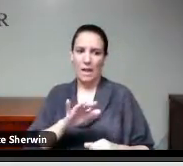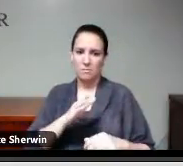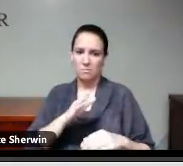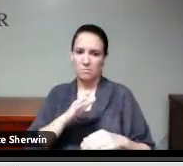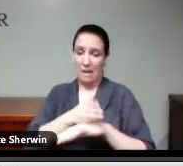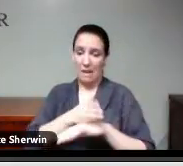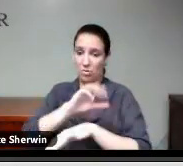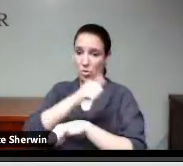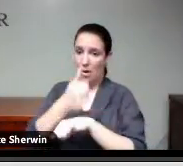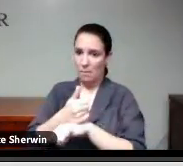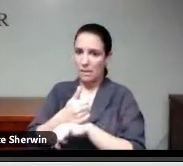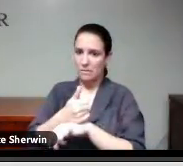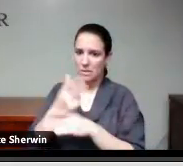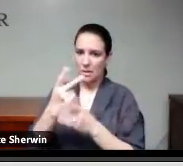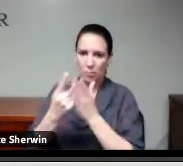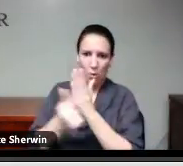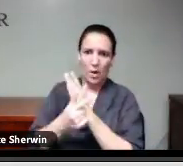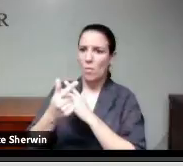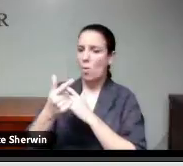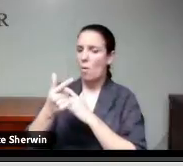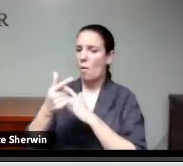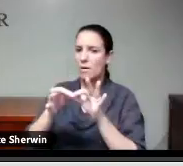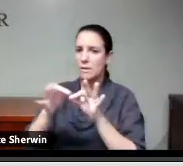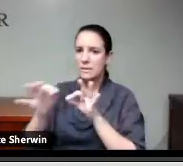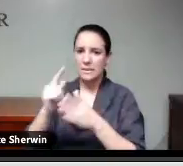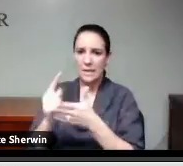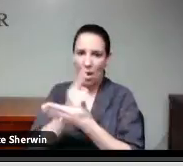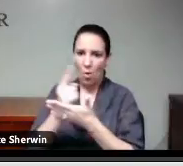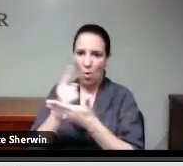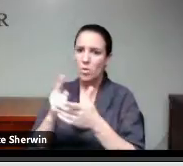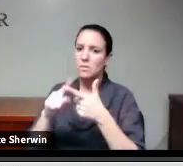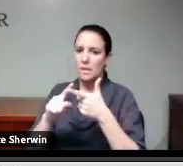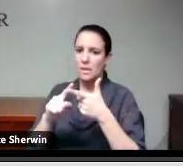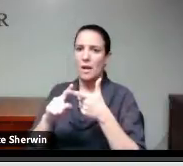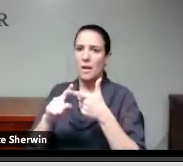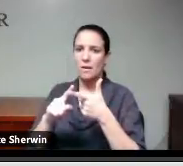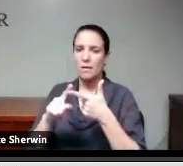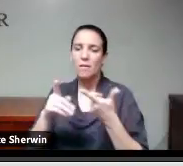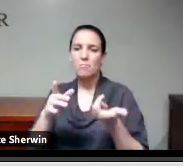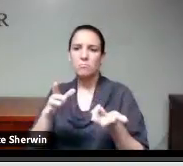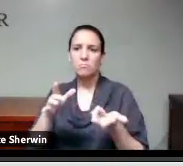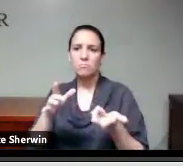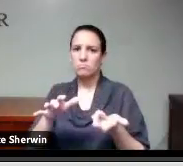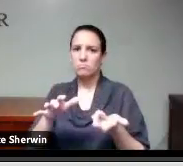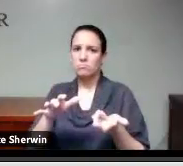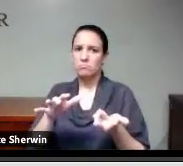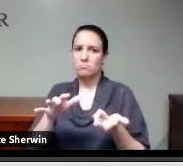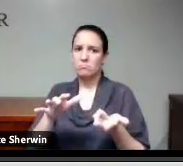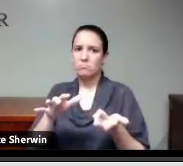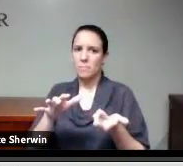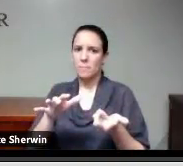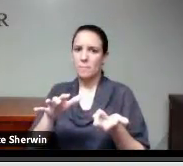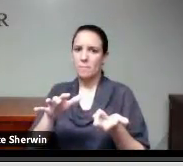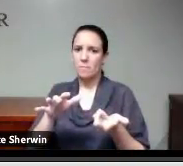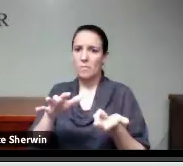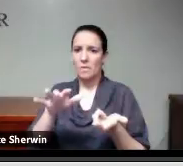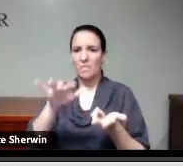values, and then using that as making the case for why it is that you're taking a new